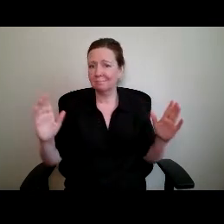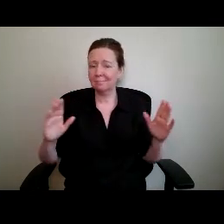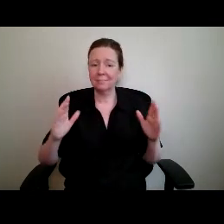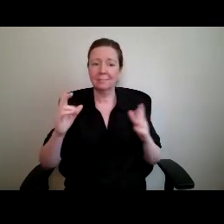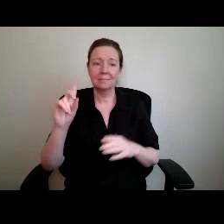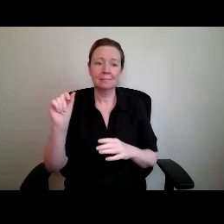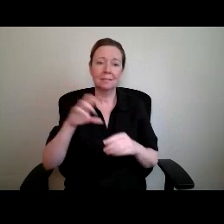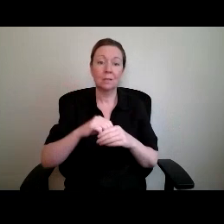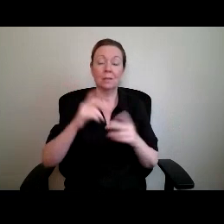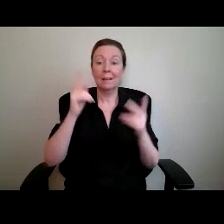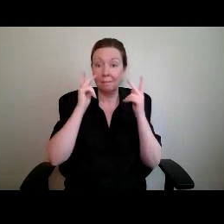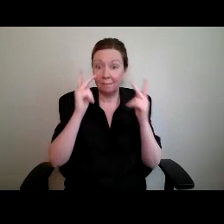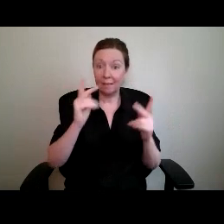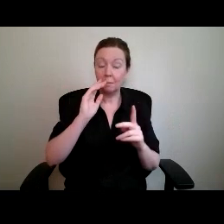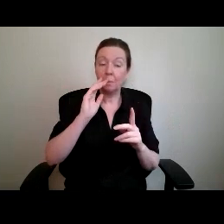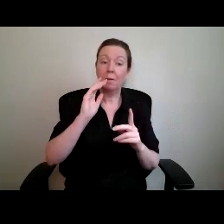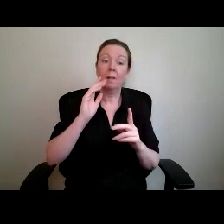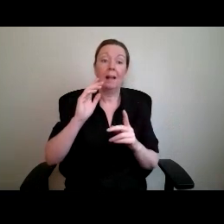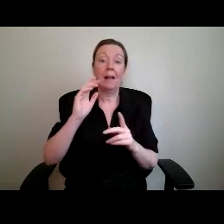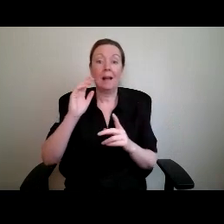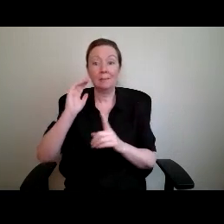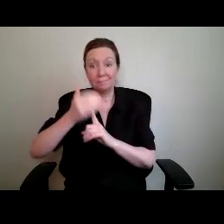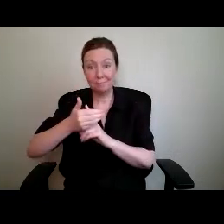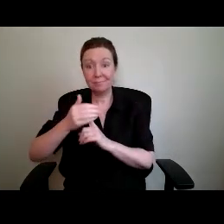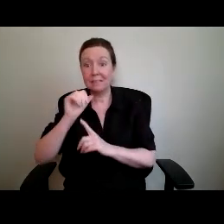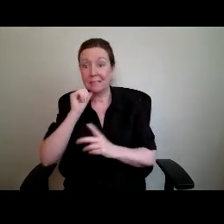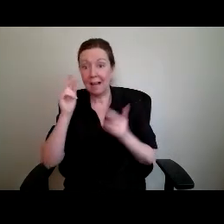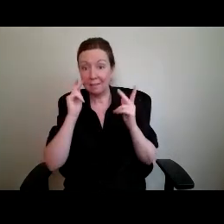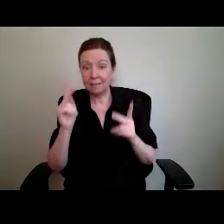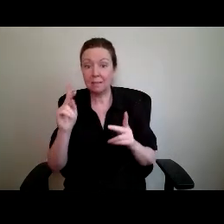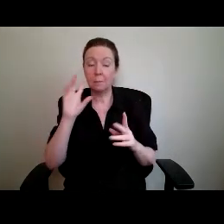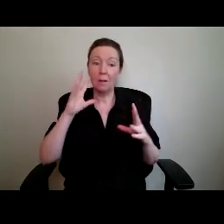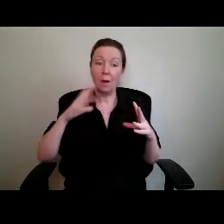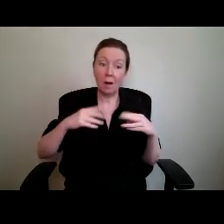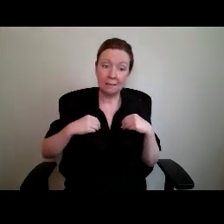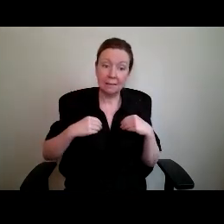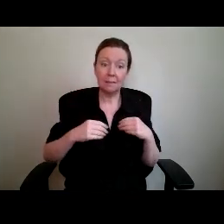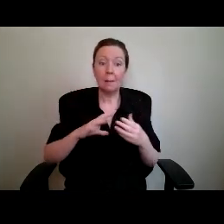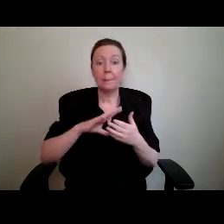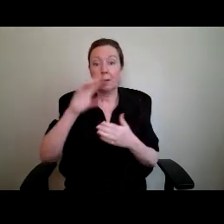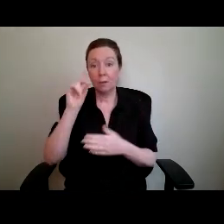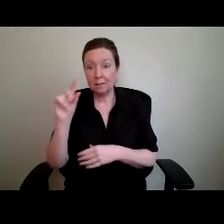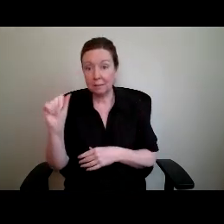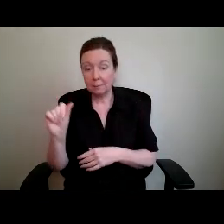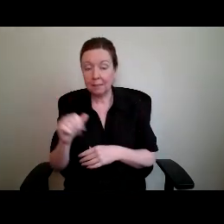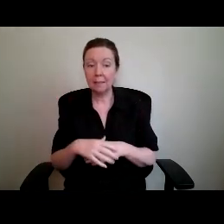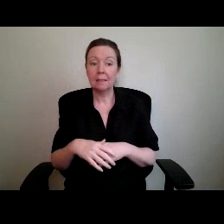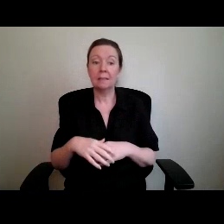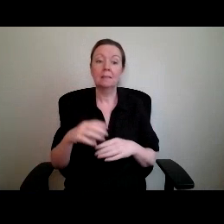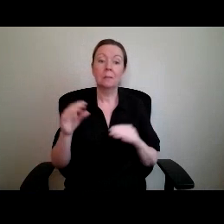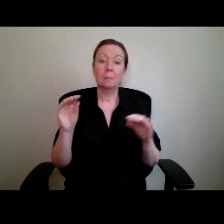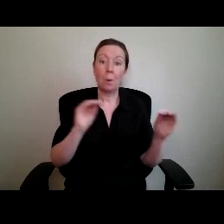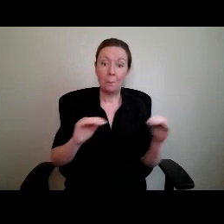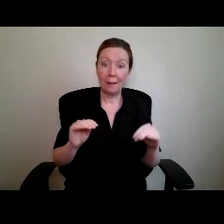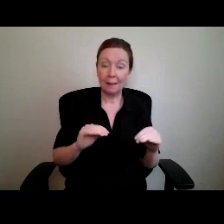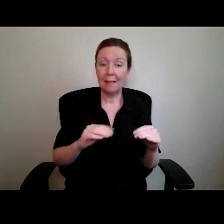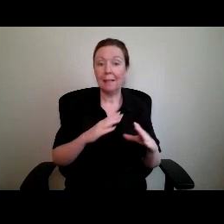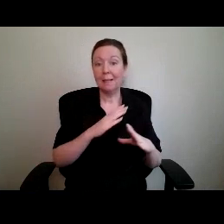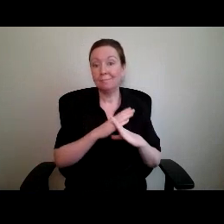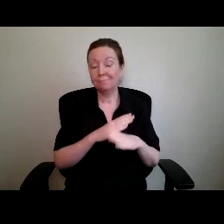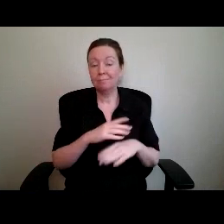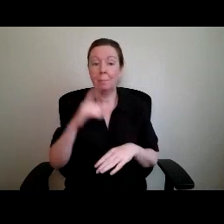including visible and non-visible conditions such as autism, learning disabilities, mobility impairments,